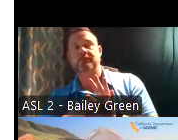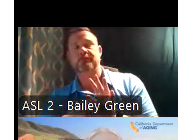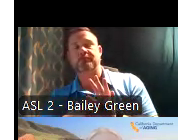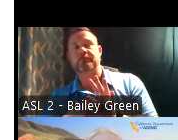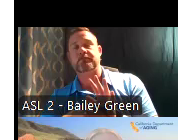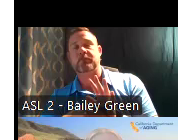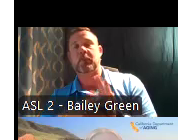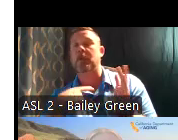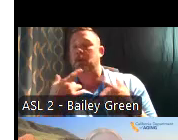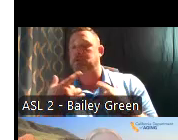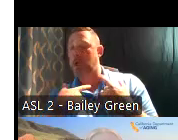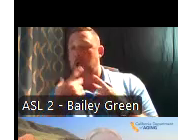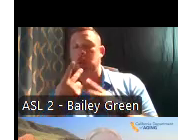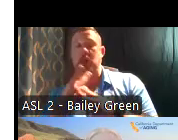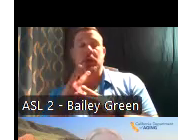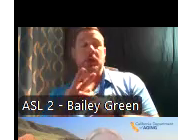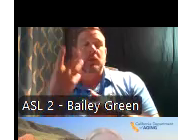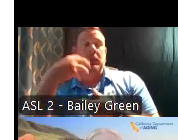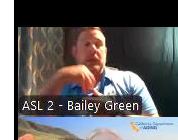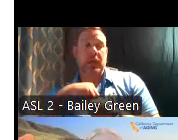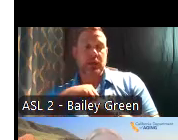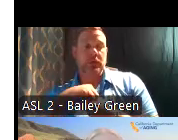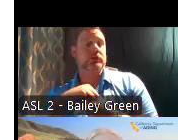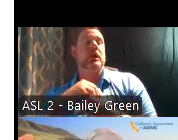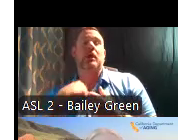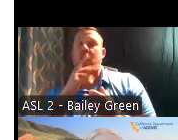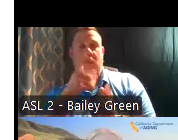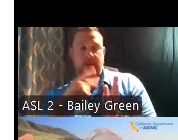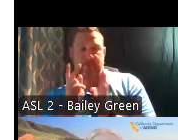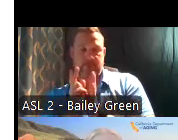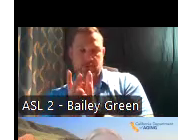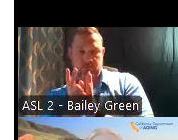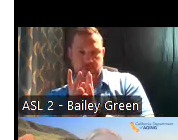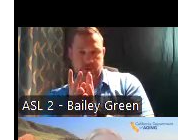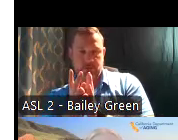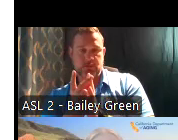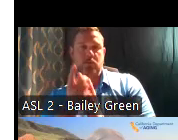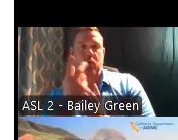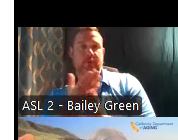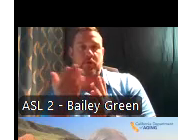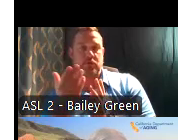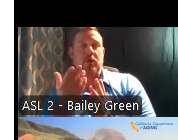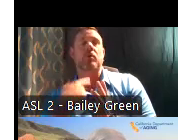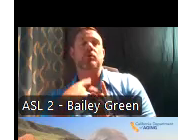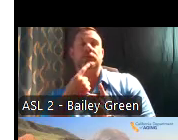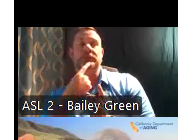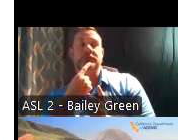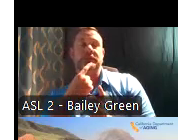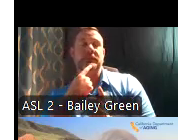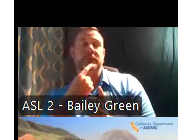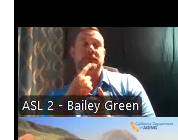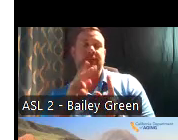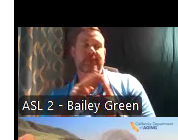so excited to keep engaging. I know I only have 2 minutes, so one of the first things I want to say is that it is